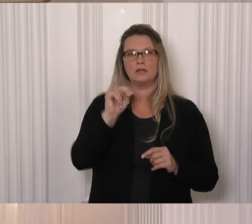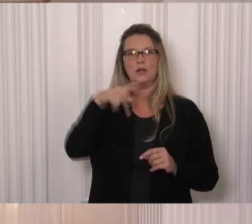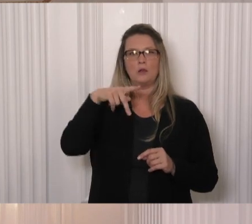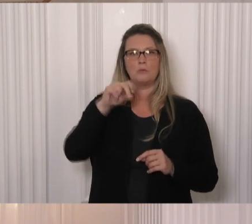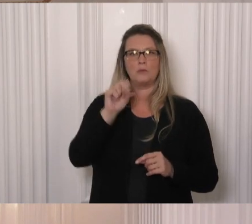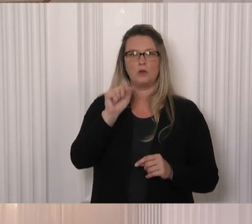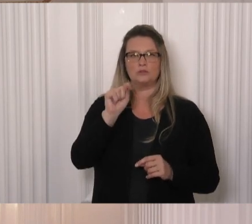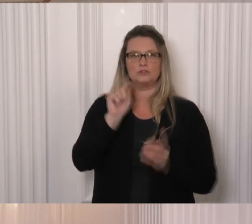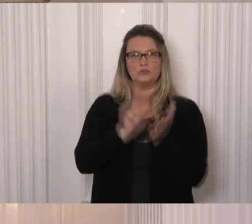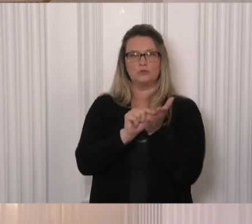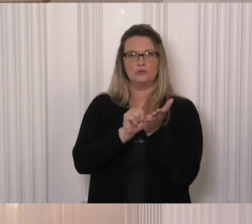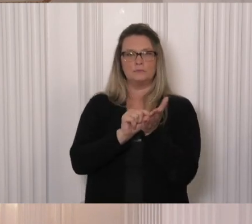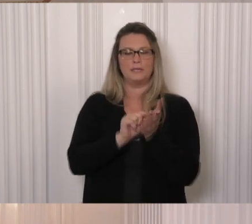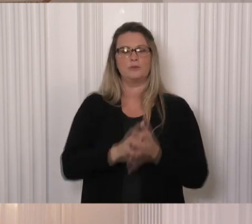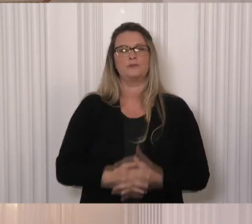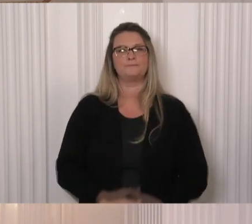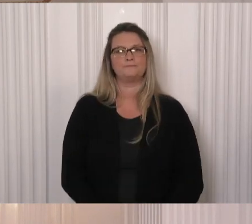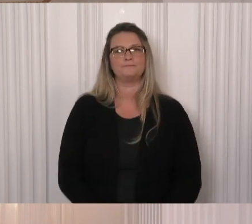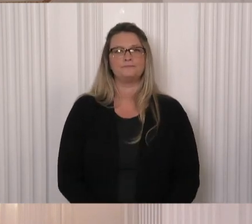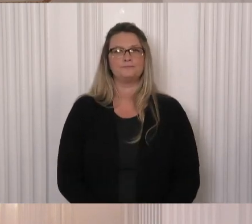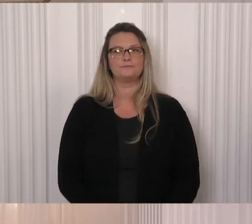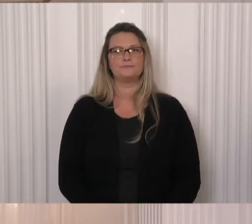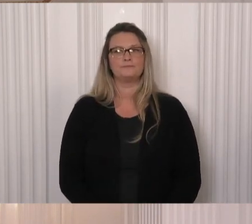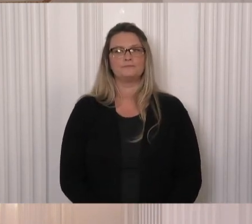Hi there. Can you hear me? Sure.